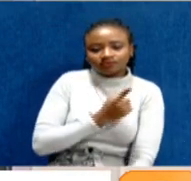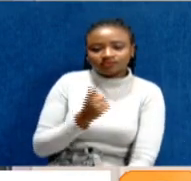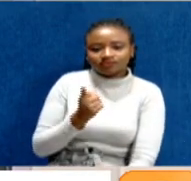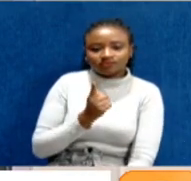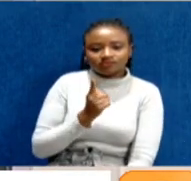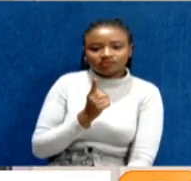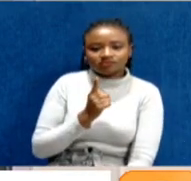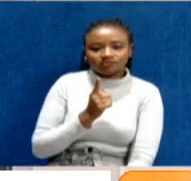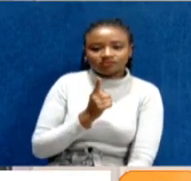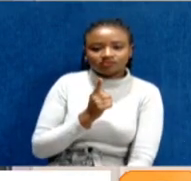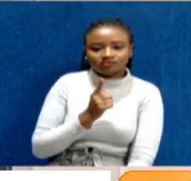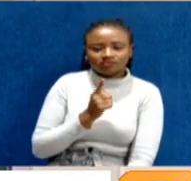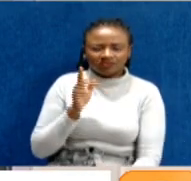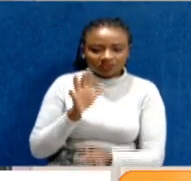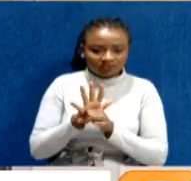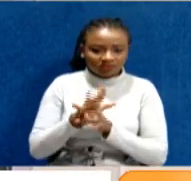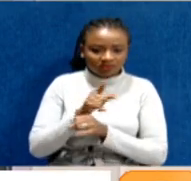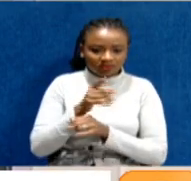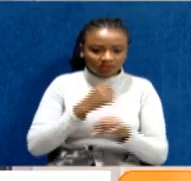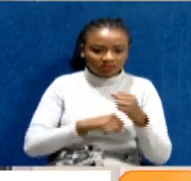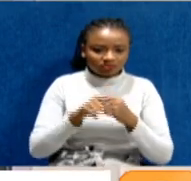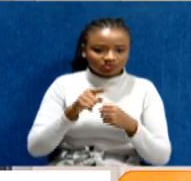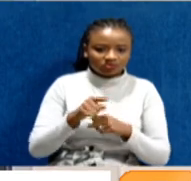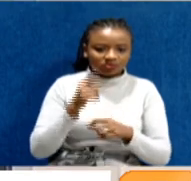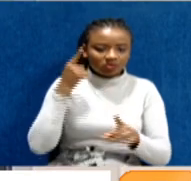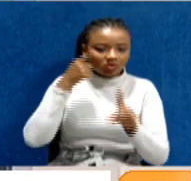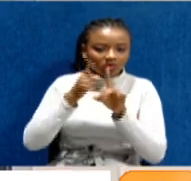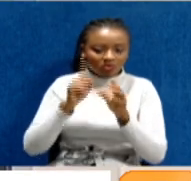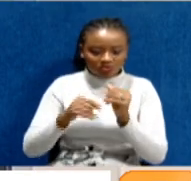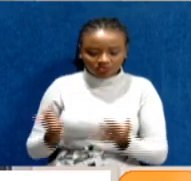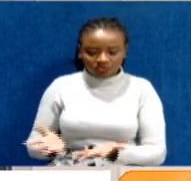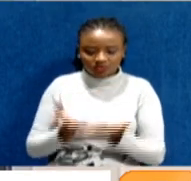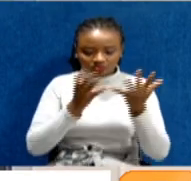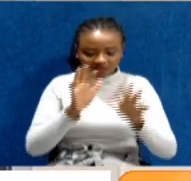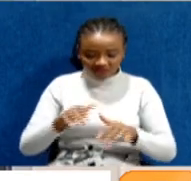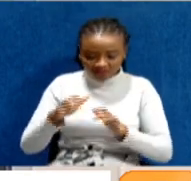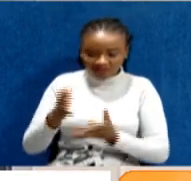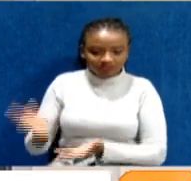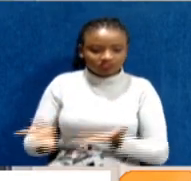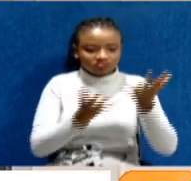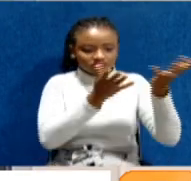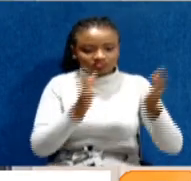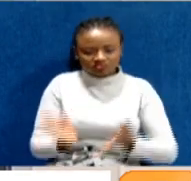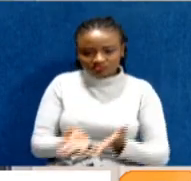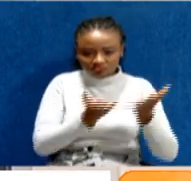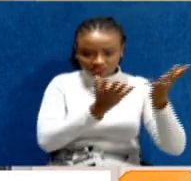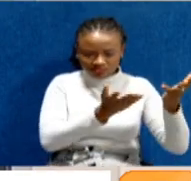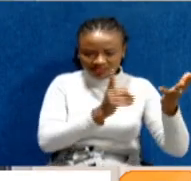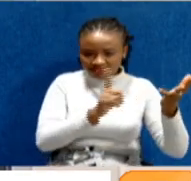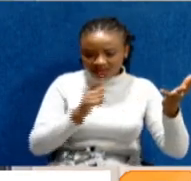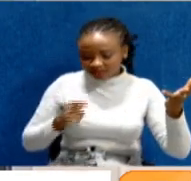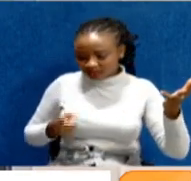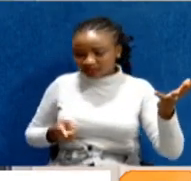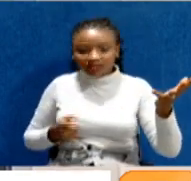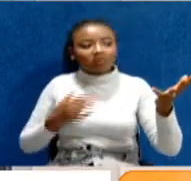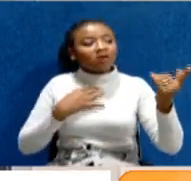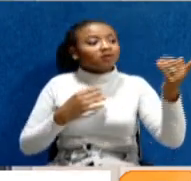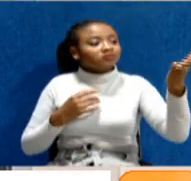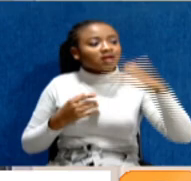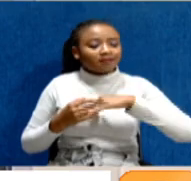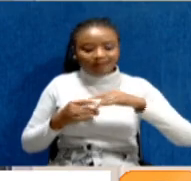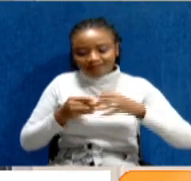proprietors actually do this for export. Yes, we have a lot of potential here locally. So for us as consumers, we are leaving everything for